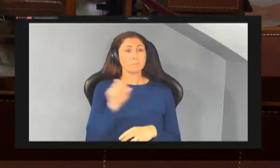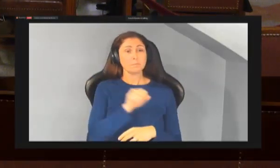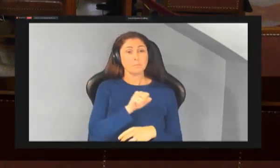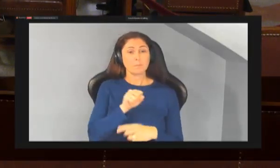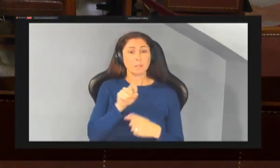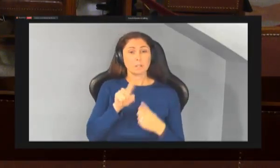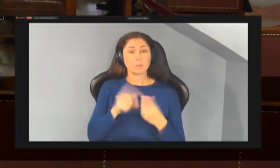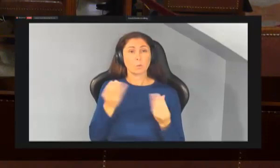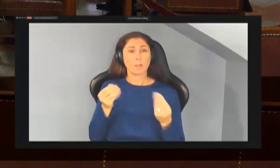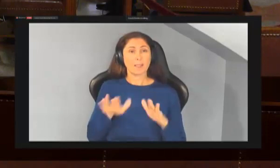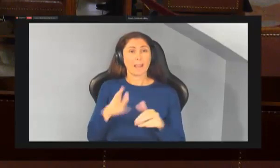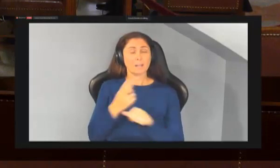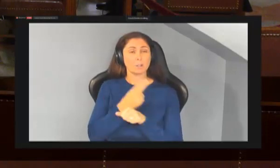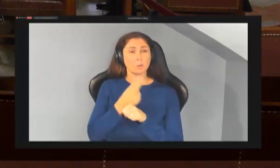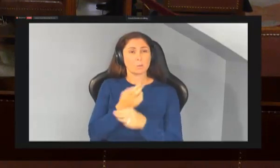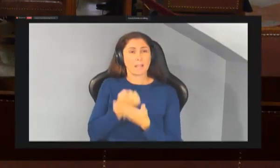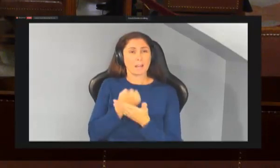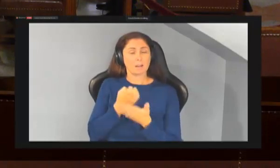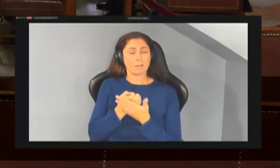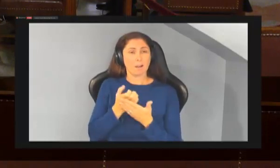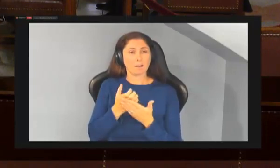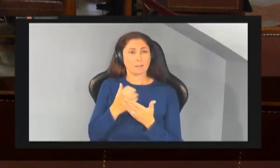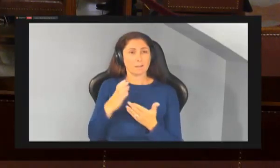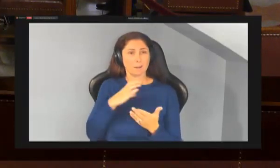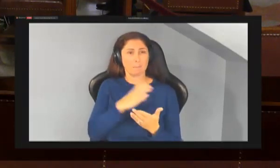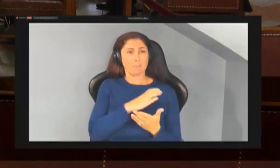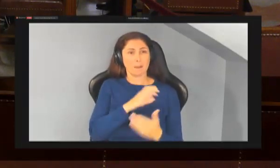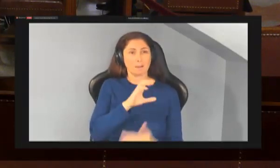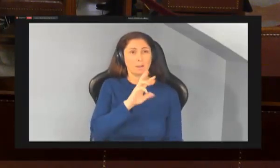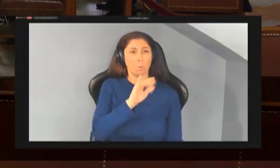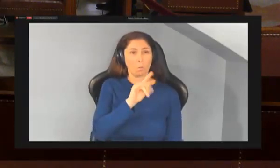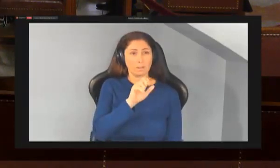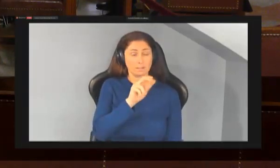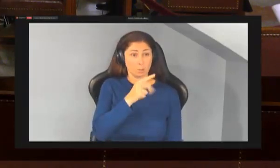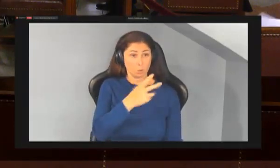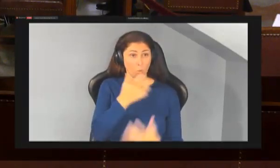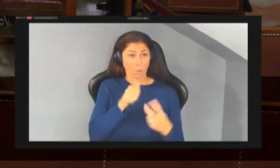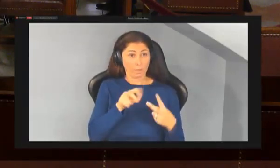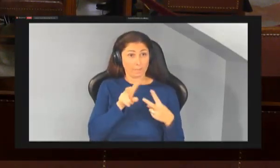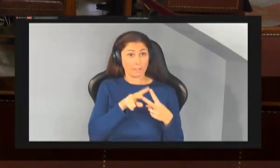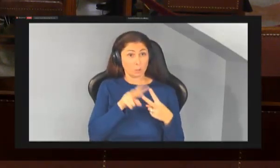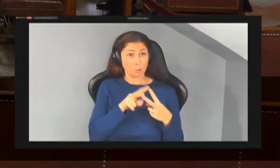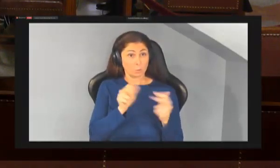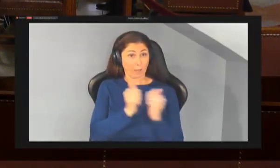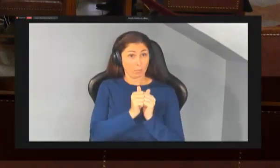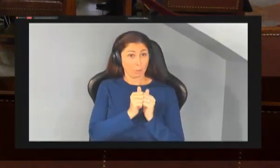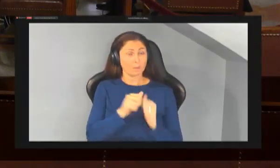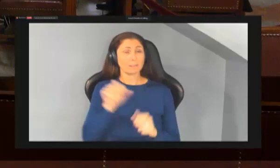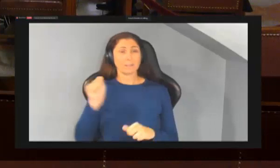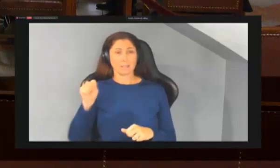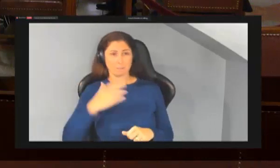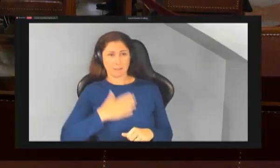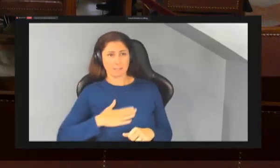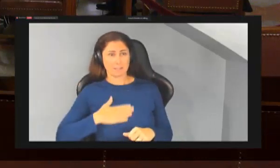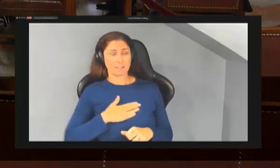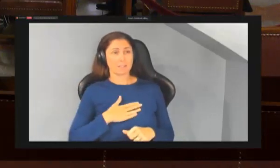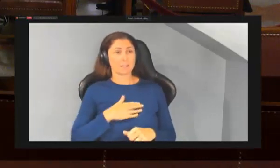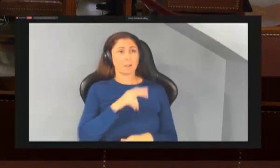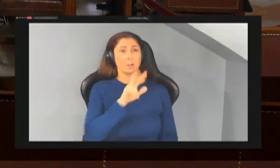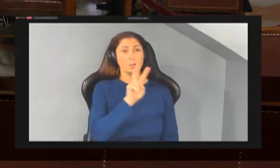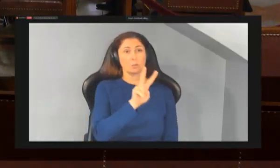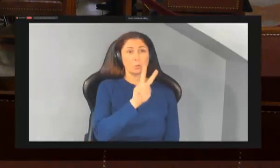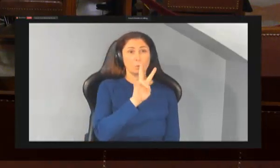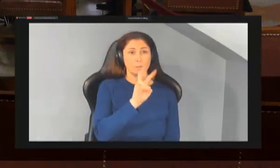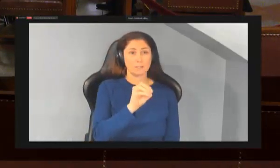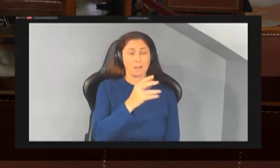Development Committee, chaired by Councilman Wilson. Do you want these two bills read together, Councilman? Yes, please. Can we read Bill 270